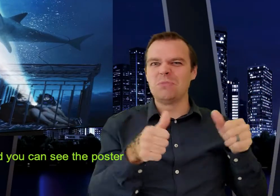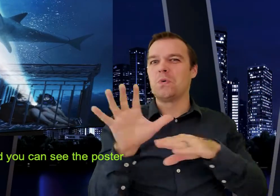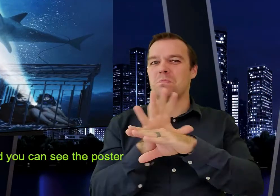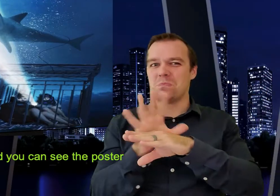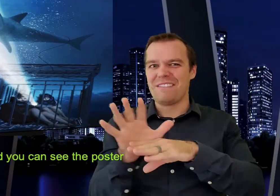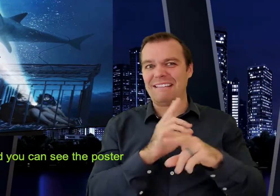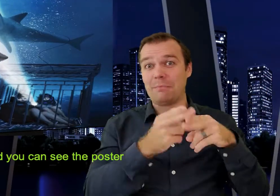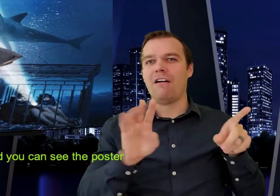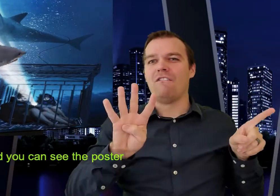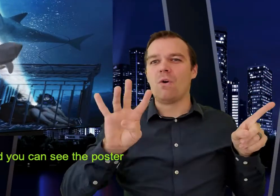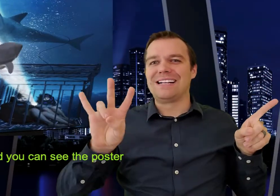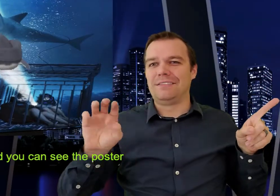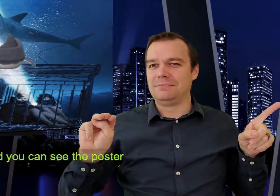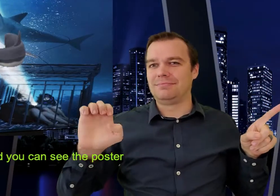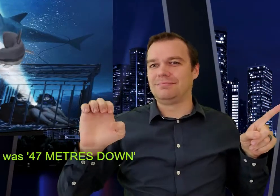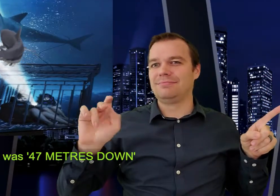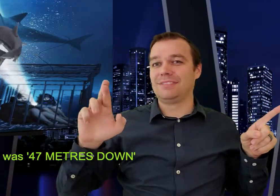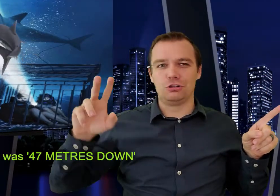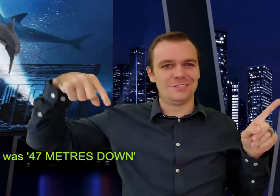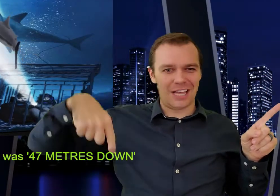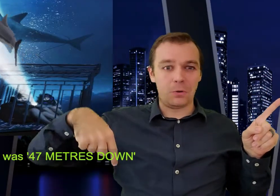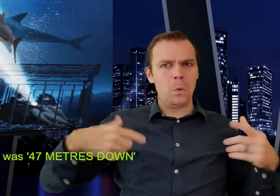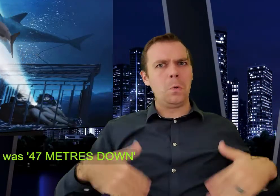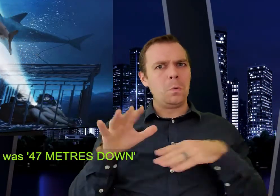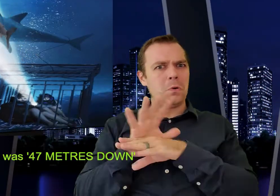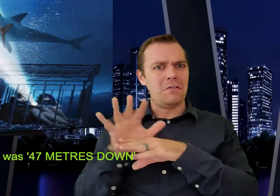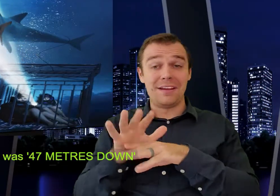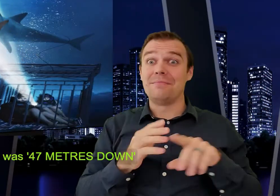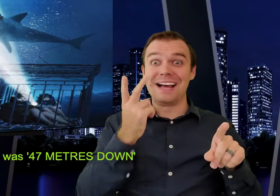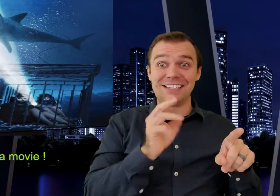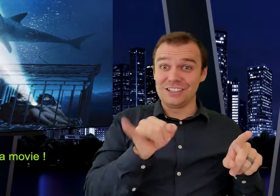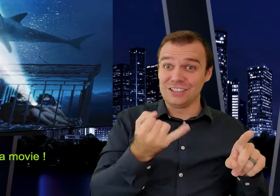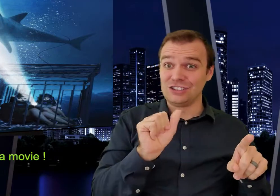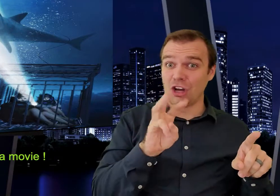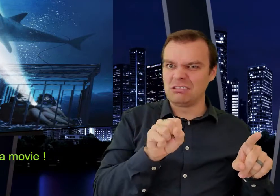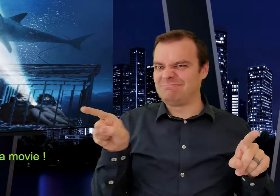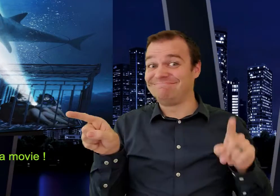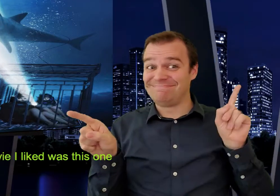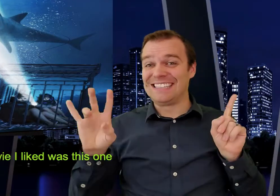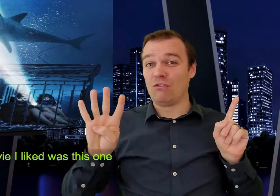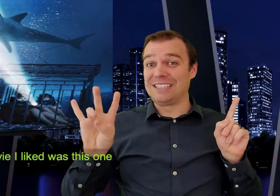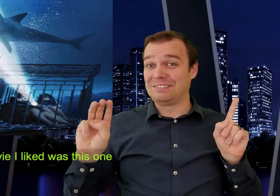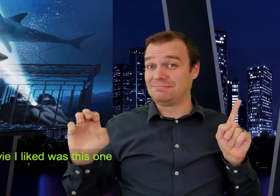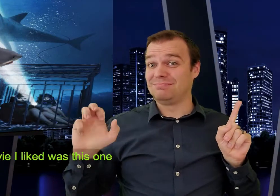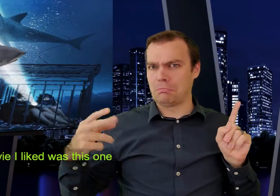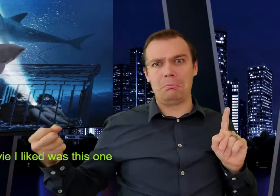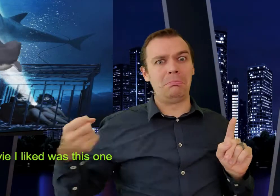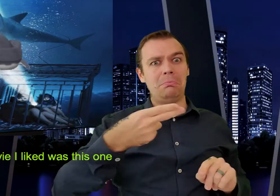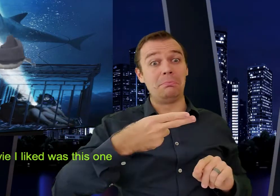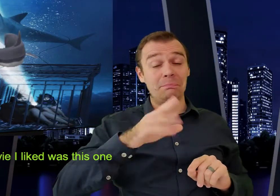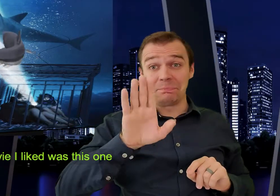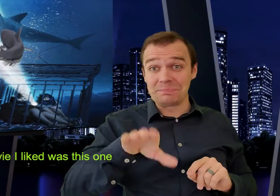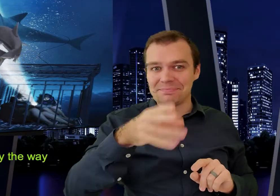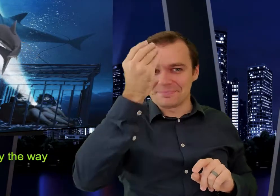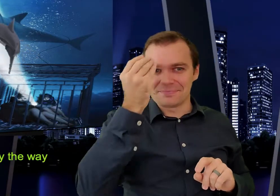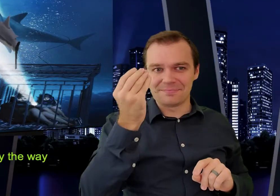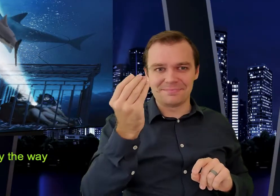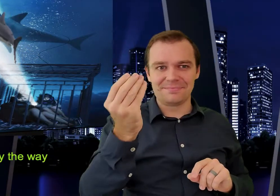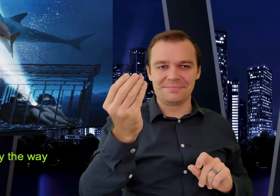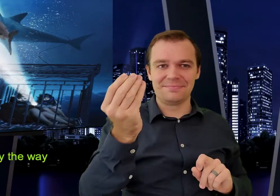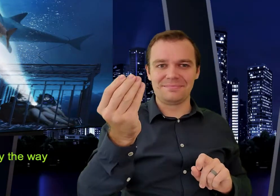can see the poster. The name of the movie was 47 Meters Down. What a movie. After Jaws, the movie I liked was this one. And by the